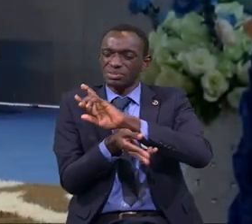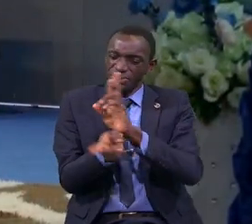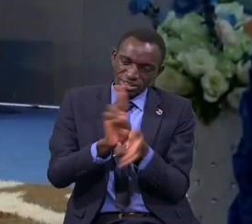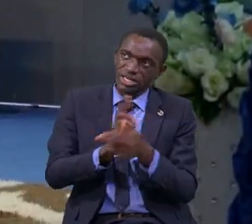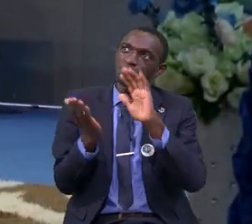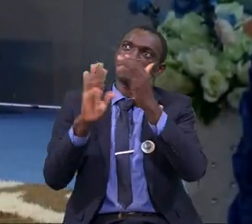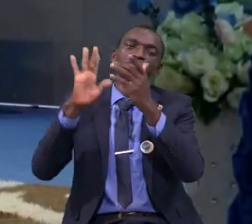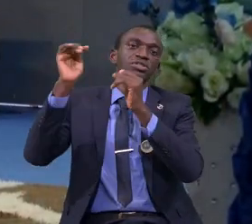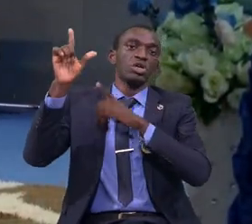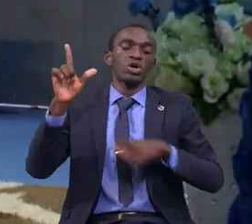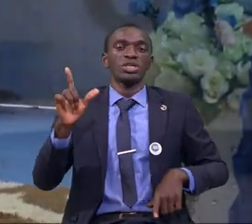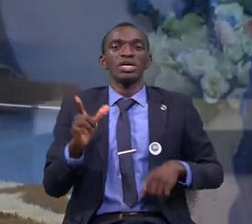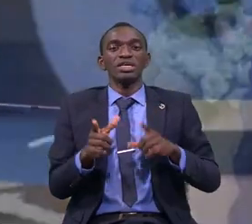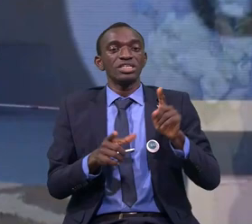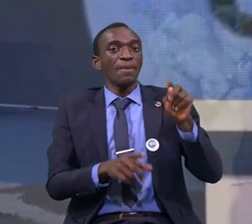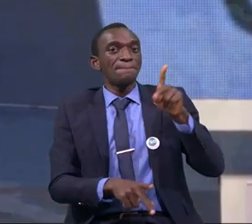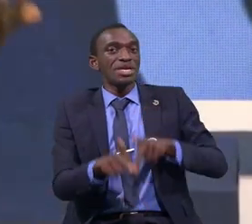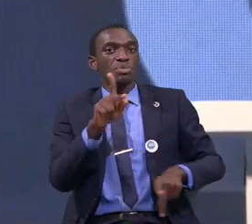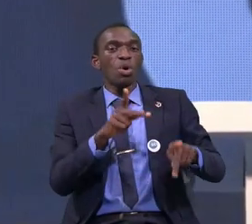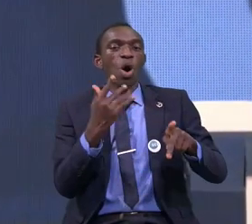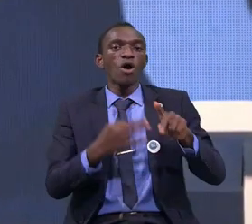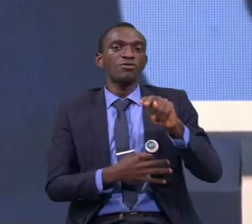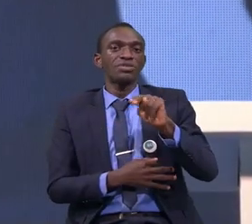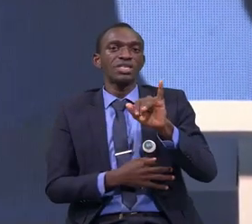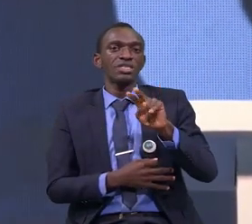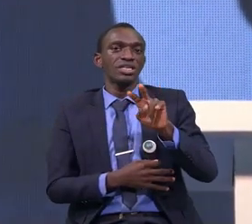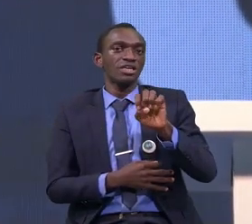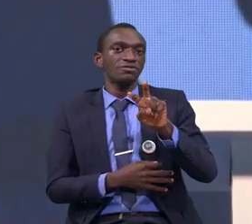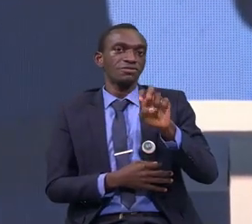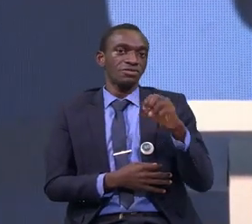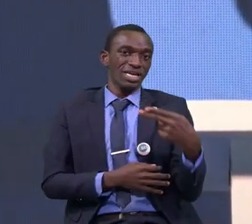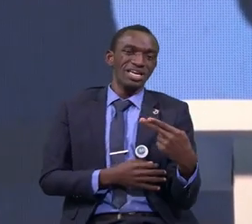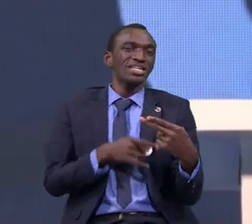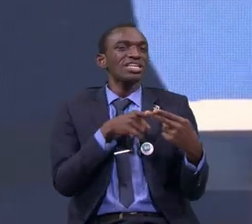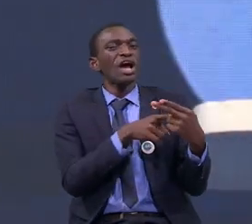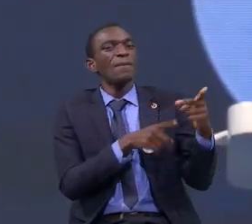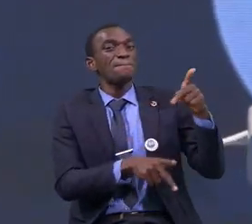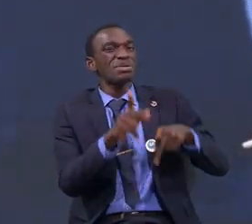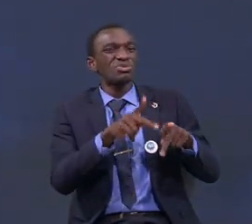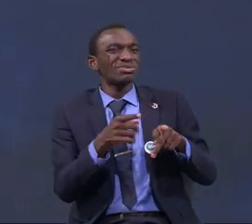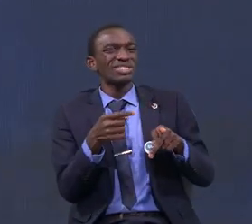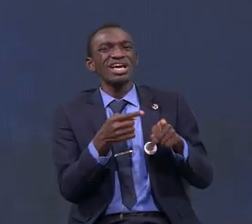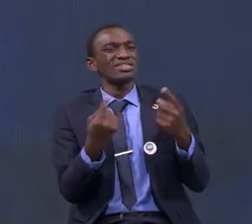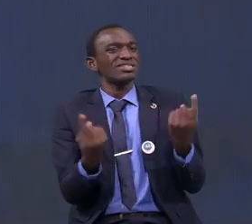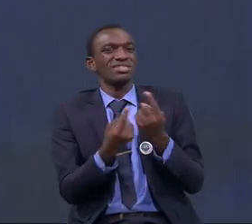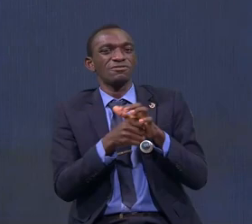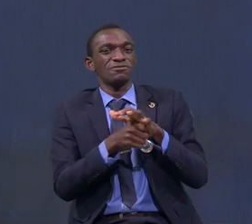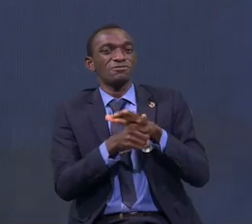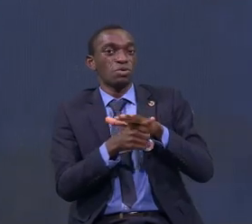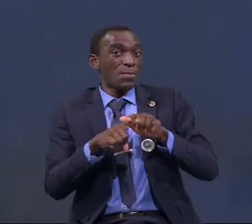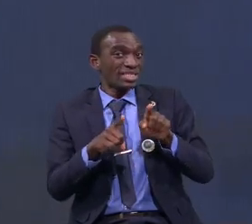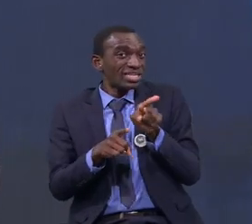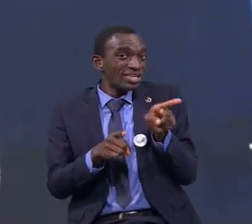The people of Nineveh, they were people, but sinful people. They were penitent before the